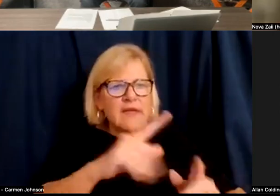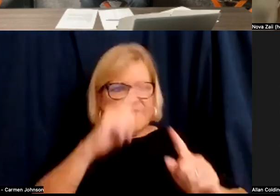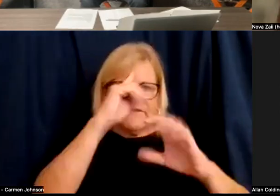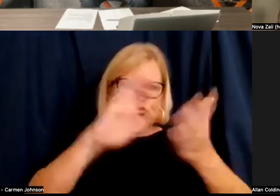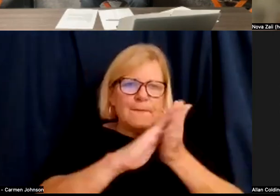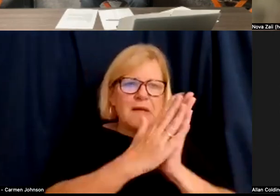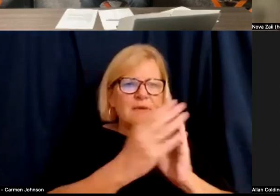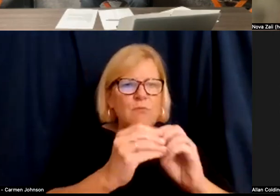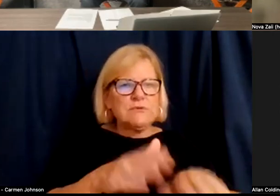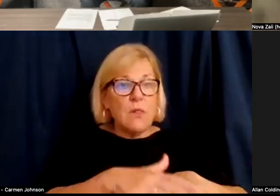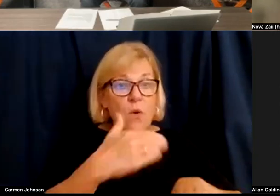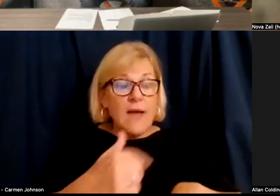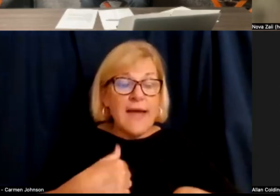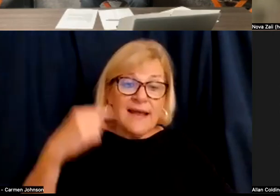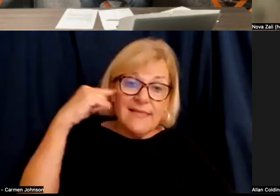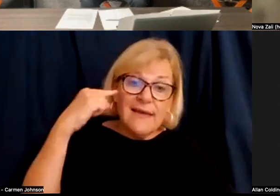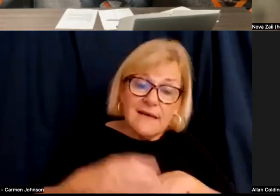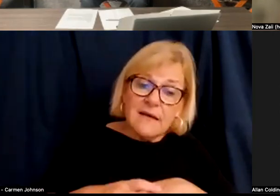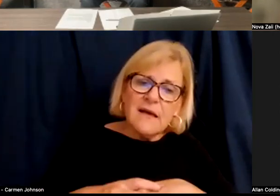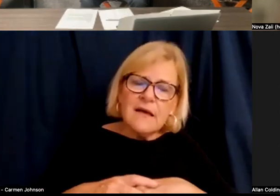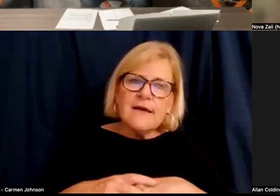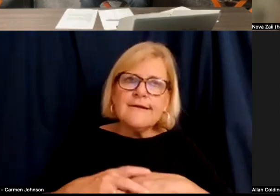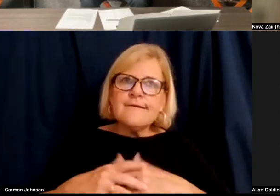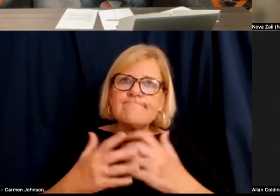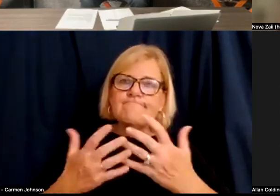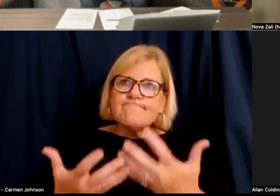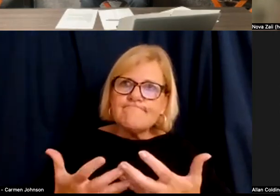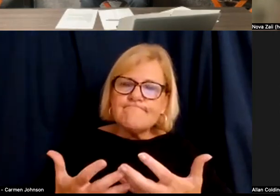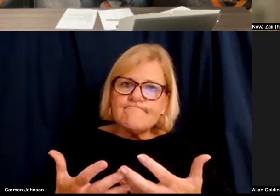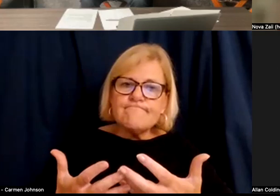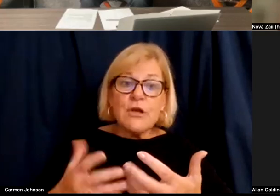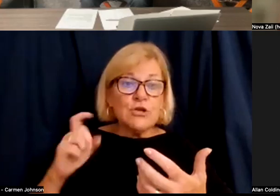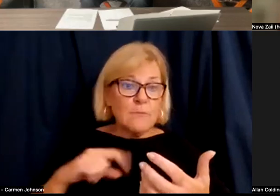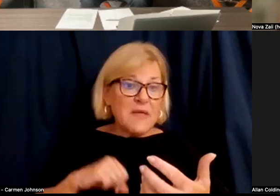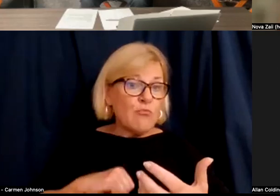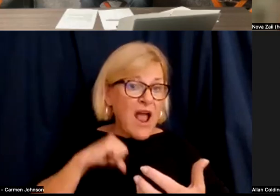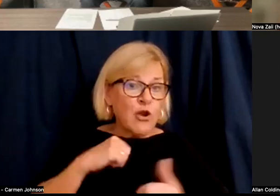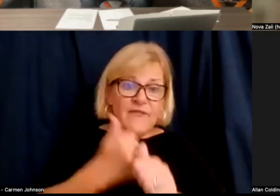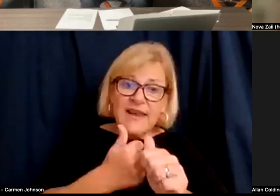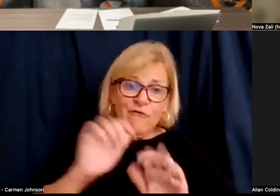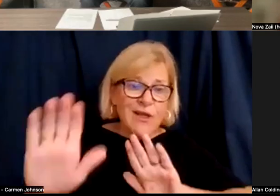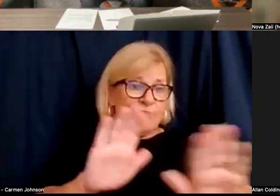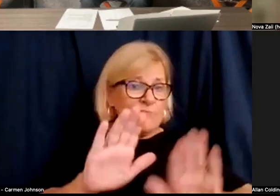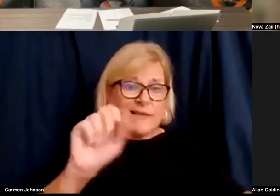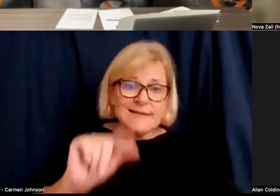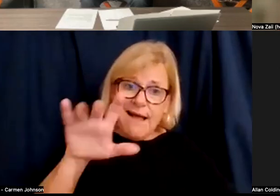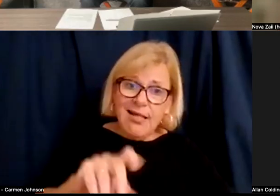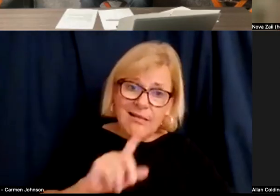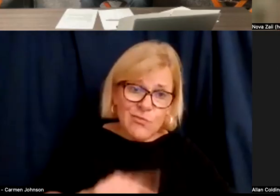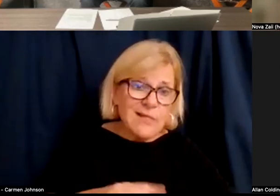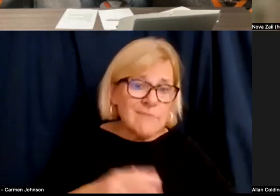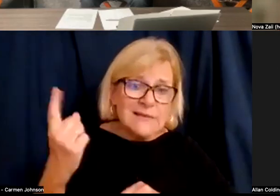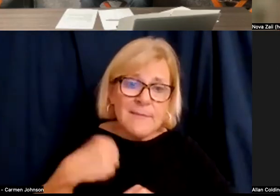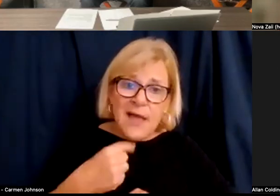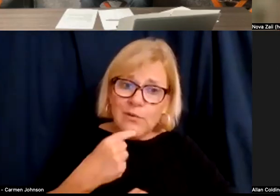more glacially. And I think there is something to be proud of in everybody's own style. And that's actually another thing that I would